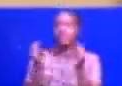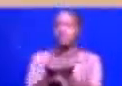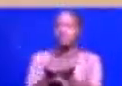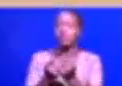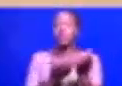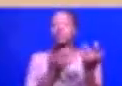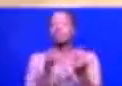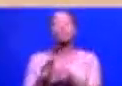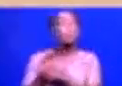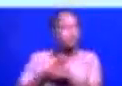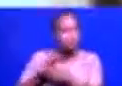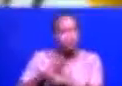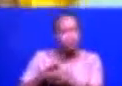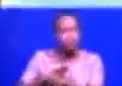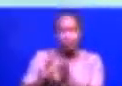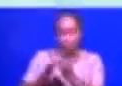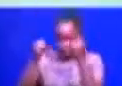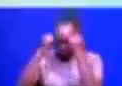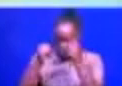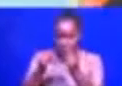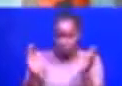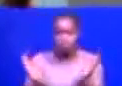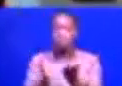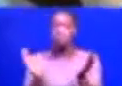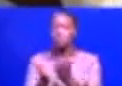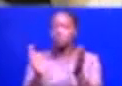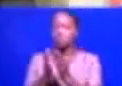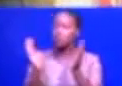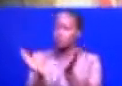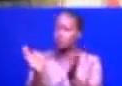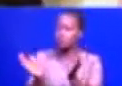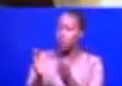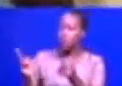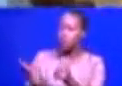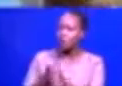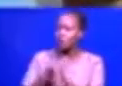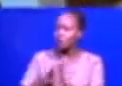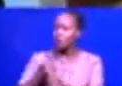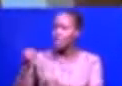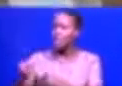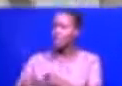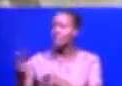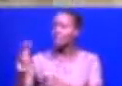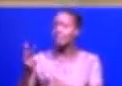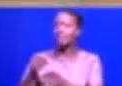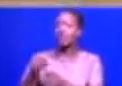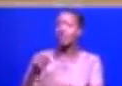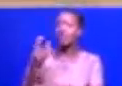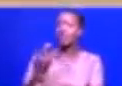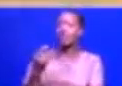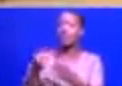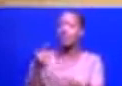will be packed with students cheering from the first second to the last second of the fourth quarter. Now,